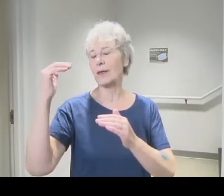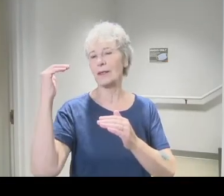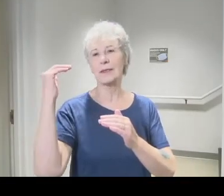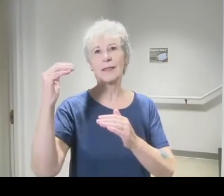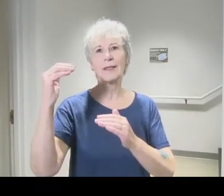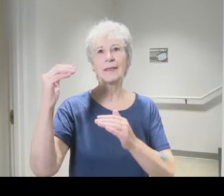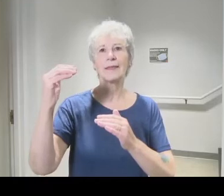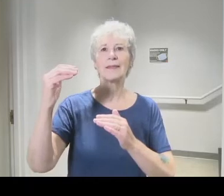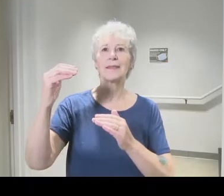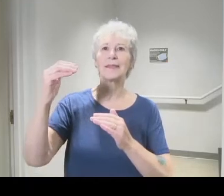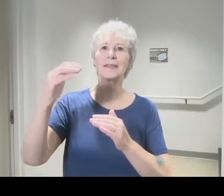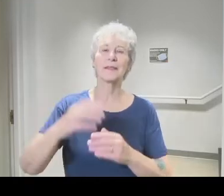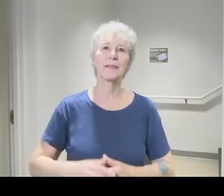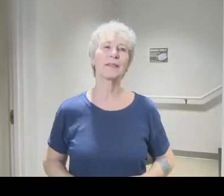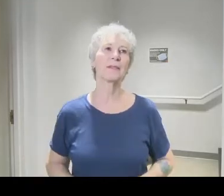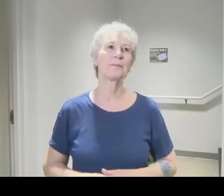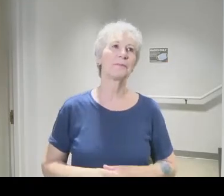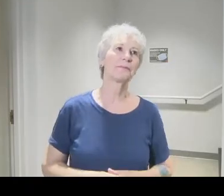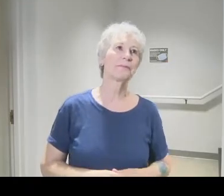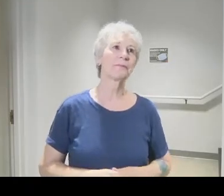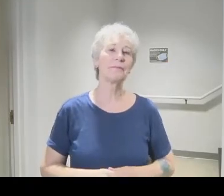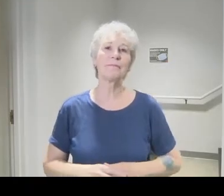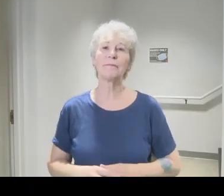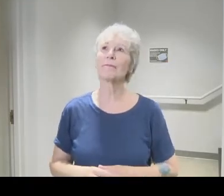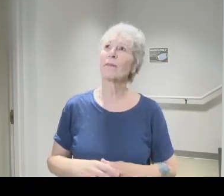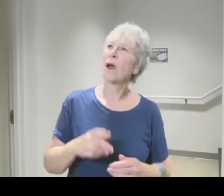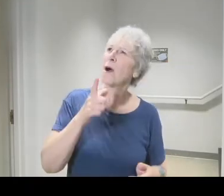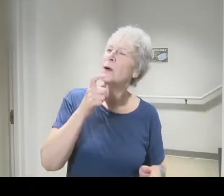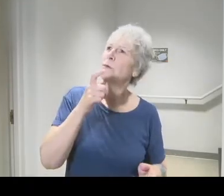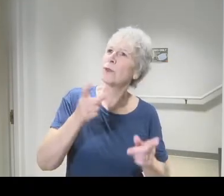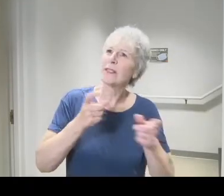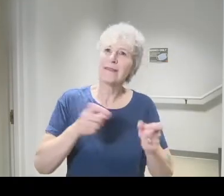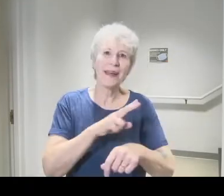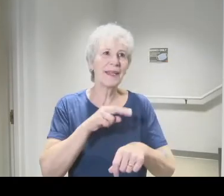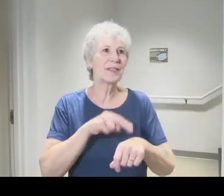all kings. Who